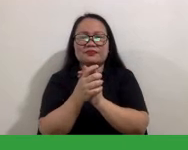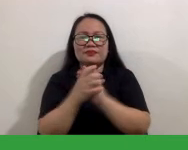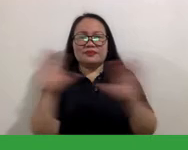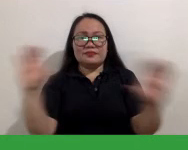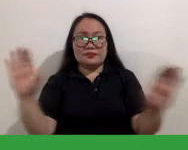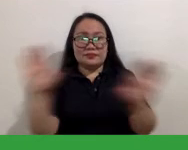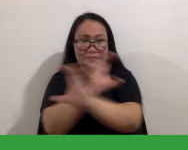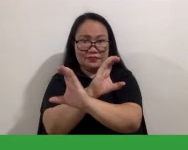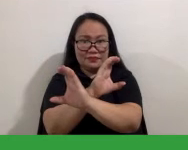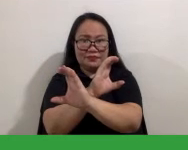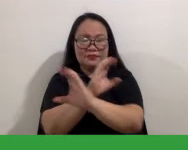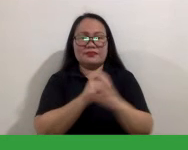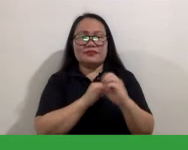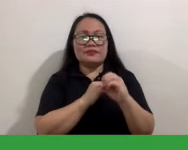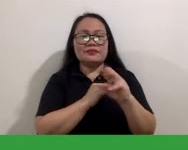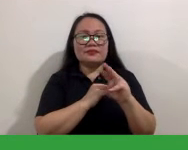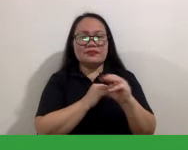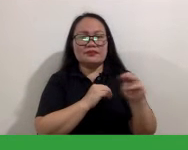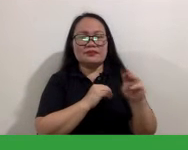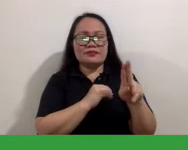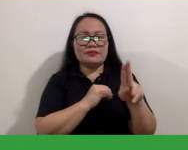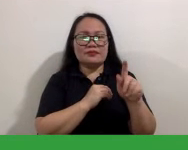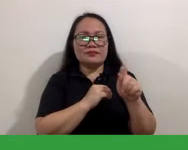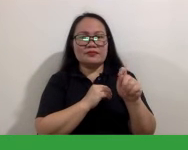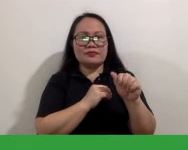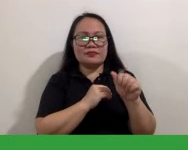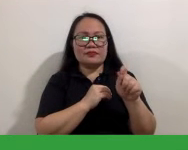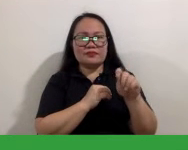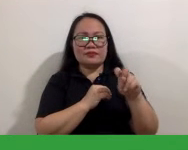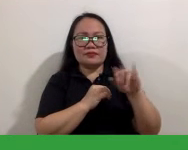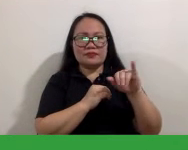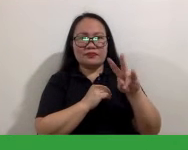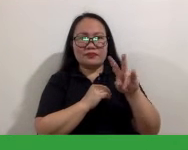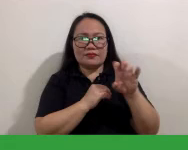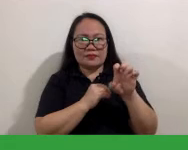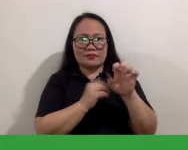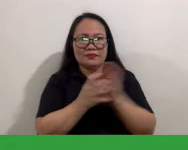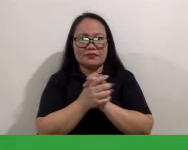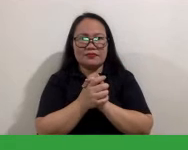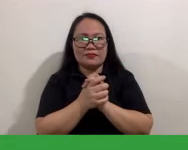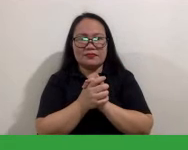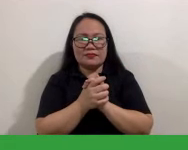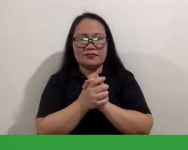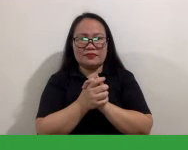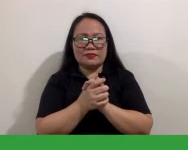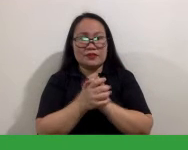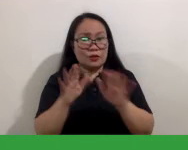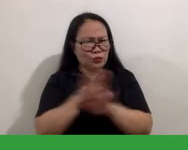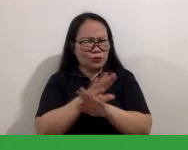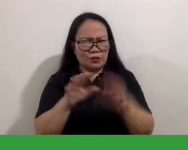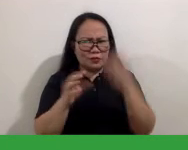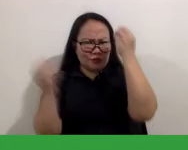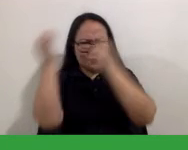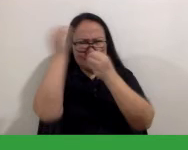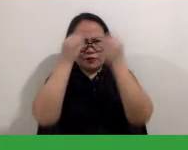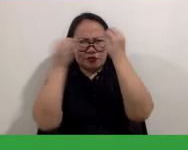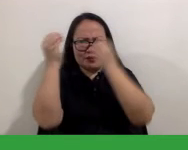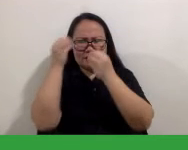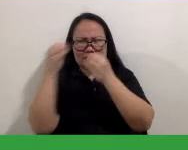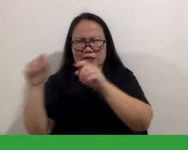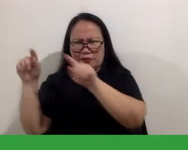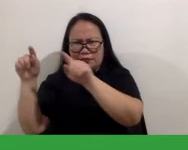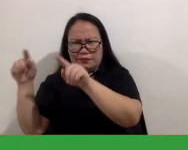And then commutative kasi, okay, alam ko yung iba malilito dito. Magkakaroon ng confusion. Bakit?